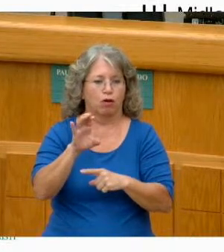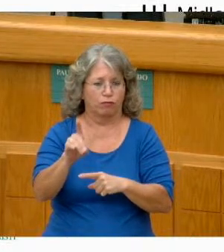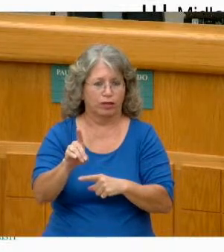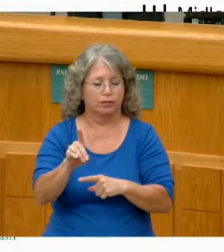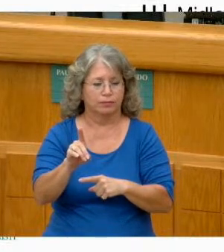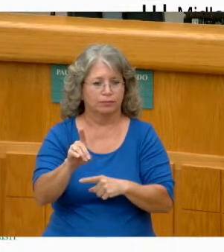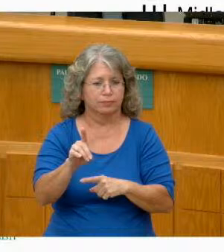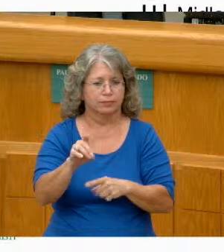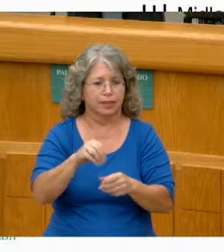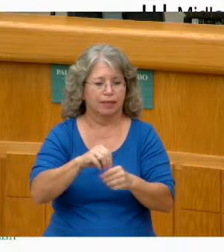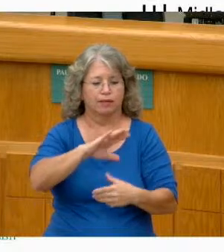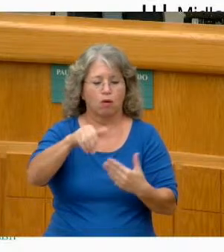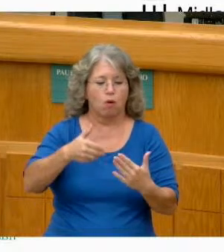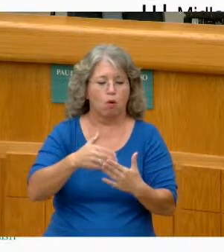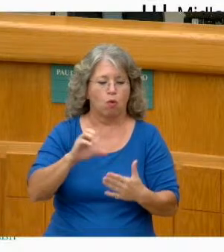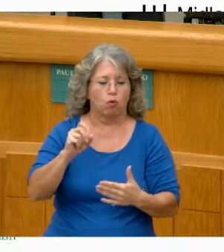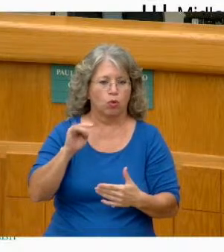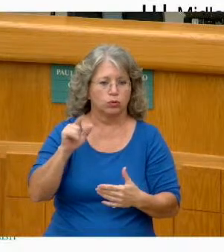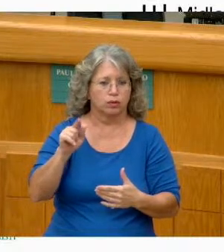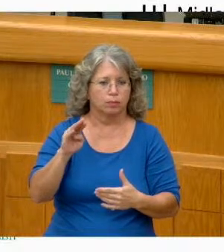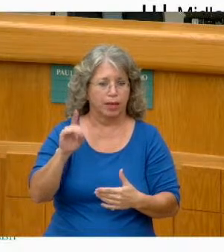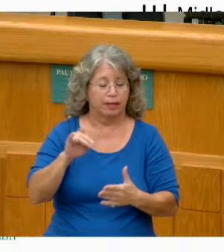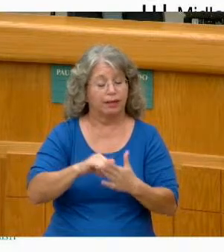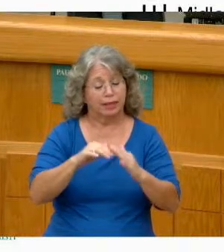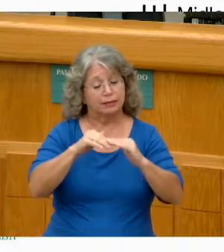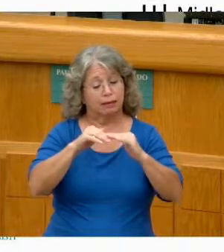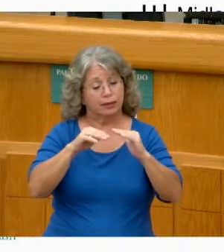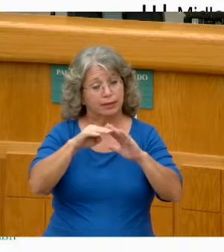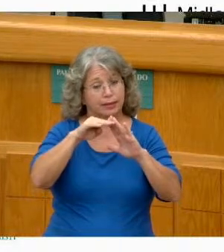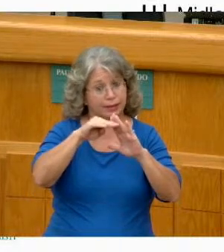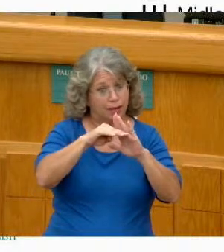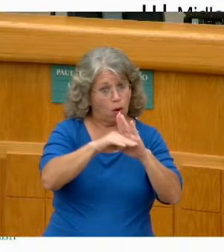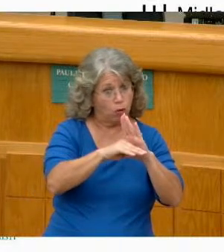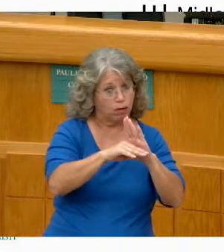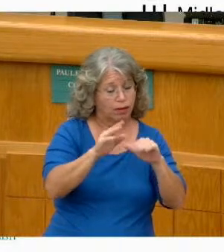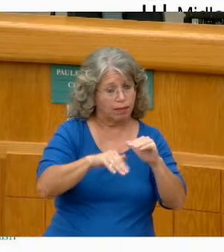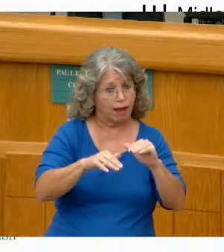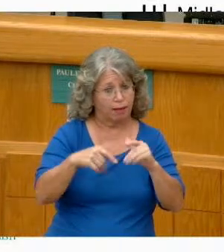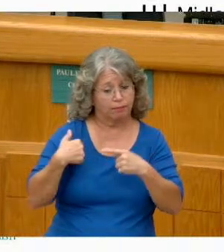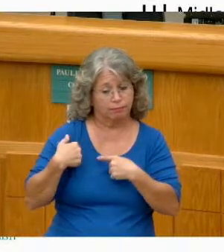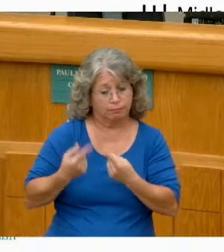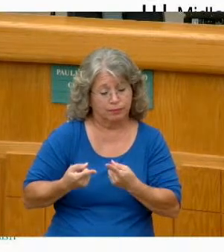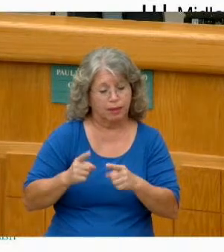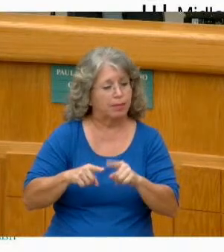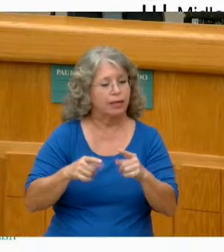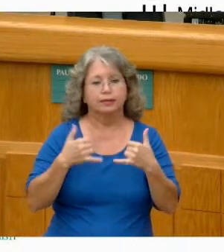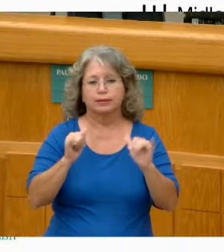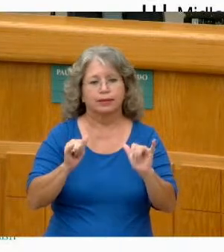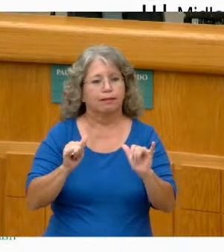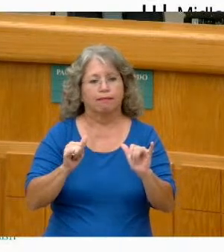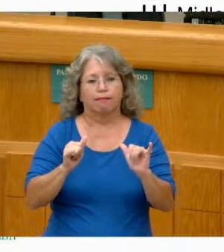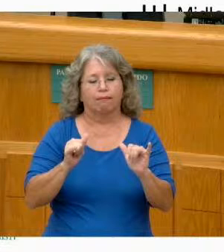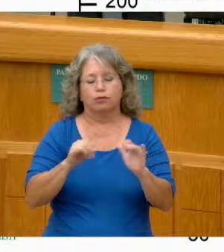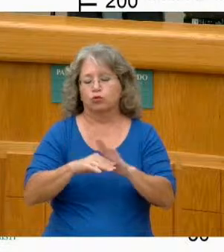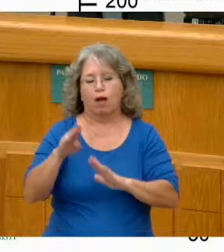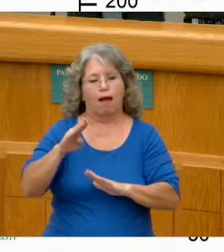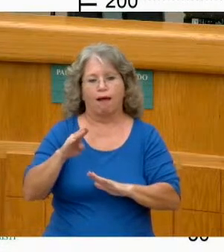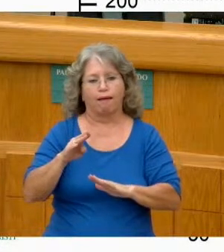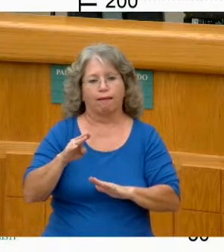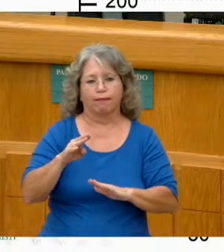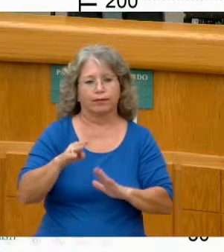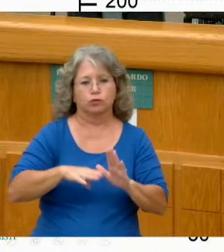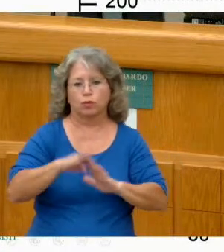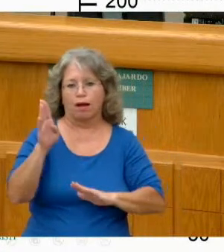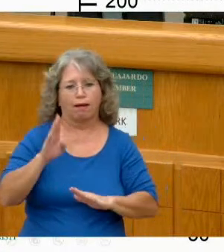in the past, and that's good that we're moving in the right direction, but it's still unacceptably high.